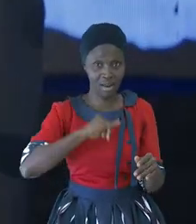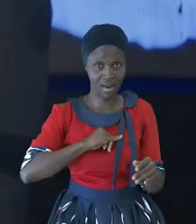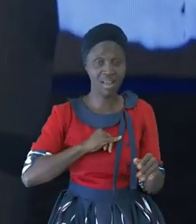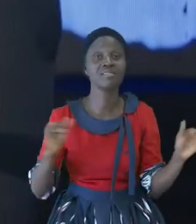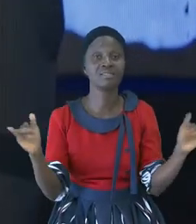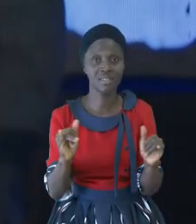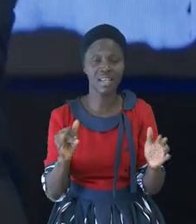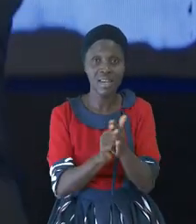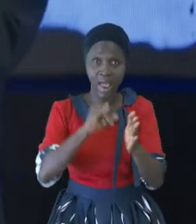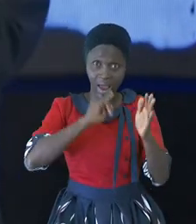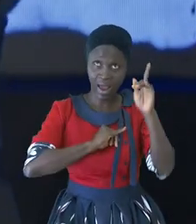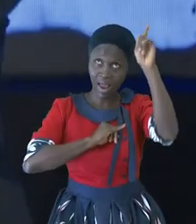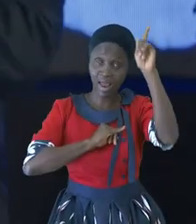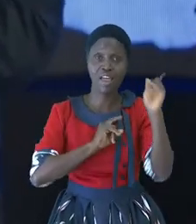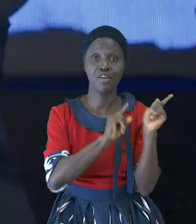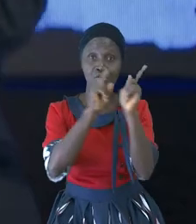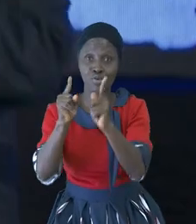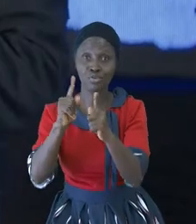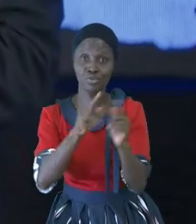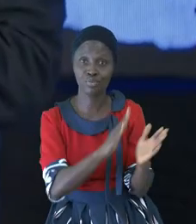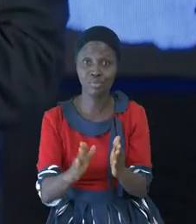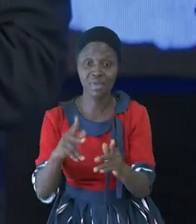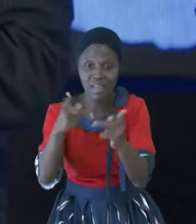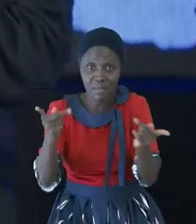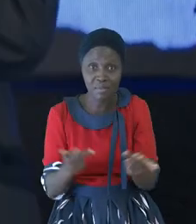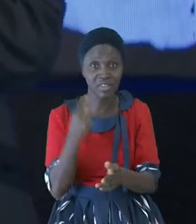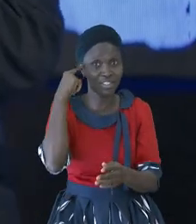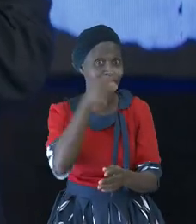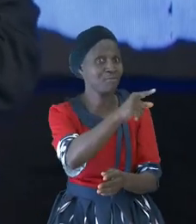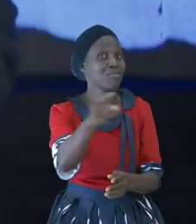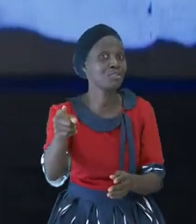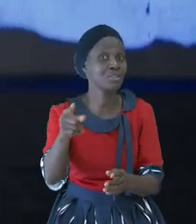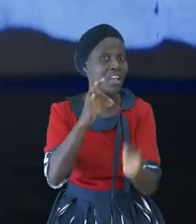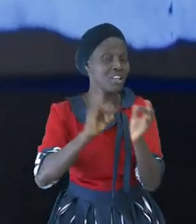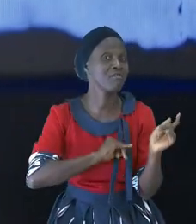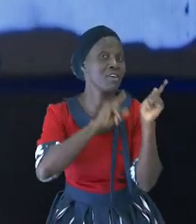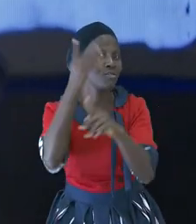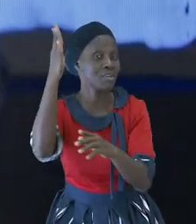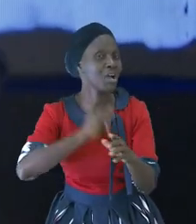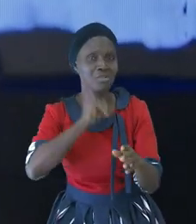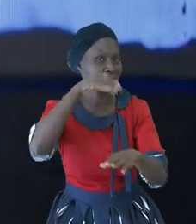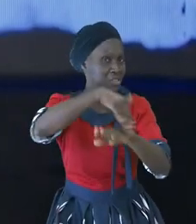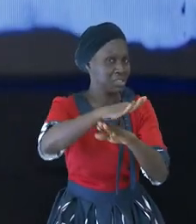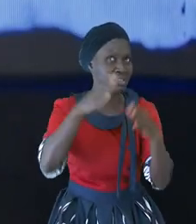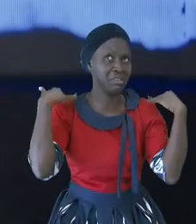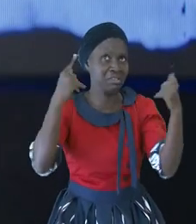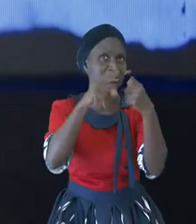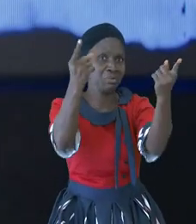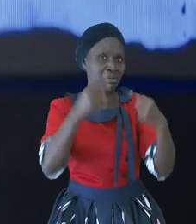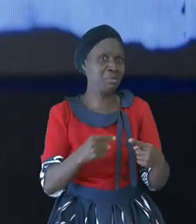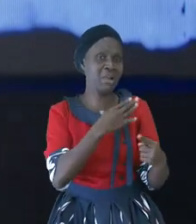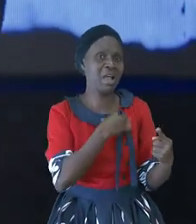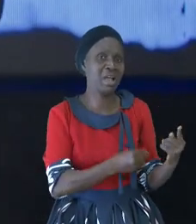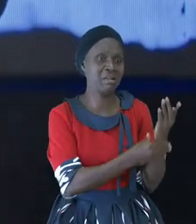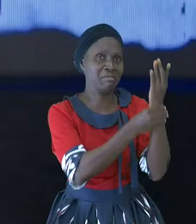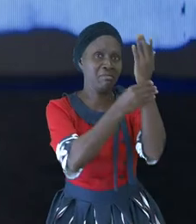prepare a place for you. And if I go and prepare a place for you, I will not send an angel to come and, you know, escort you